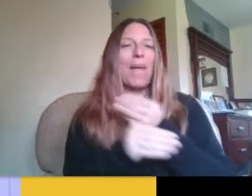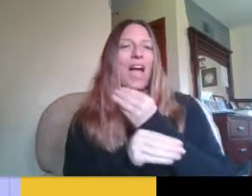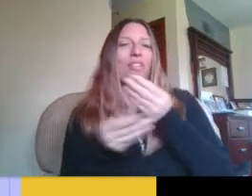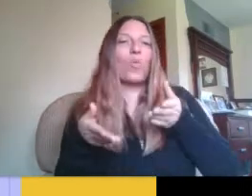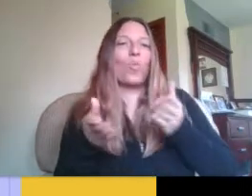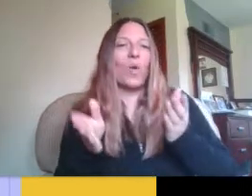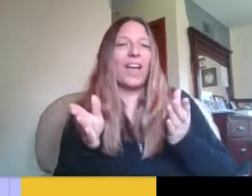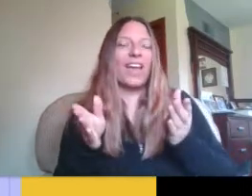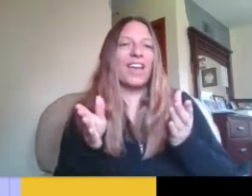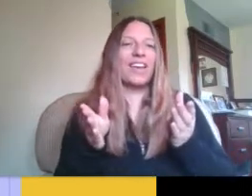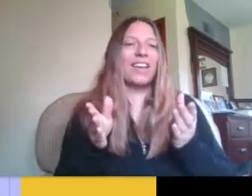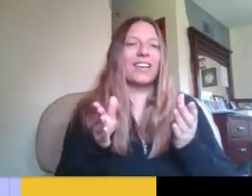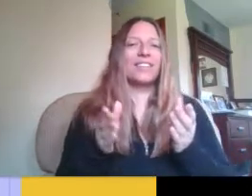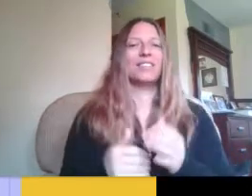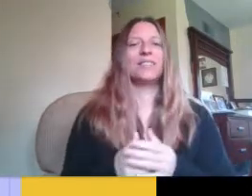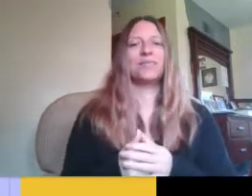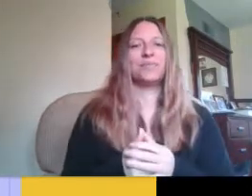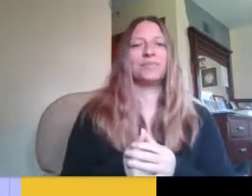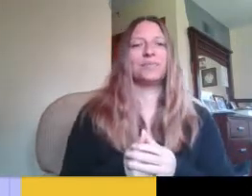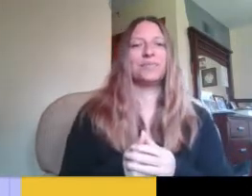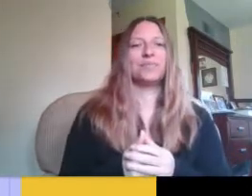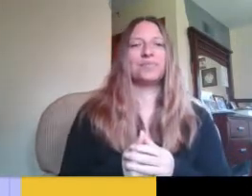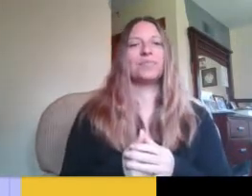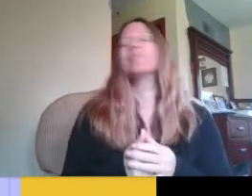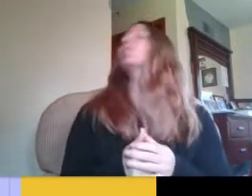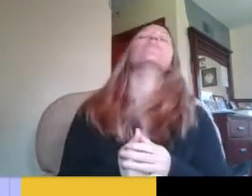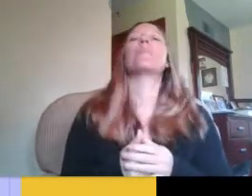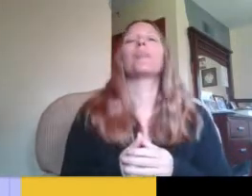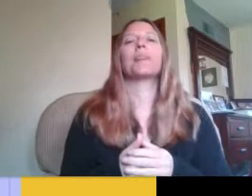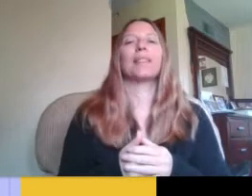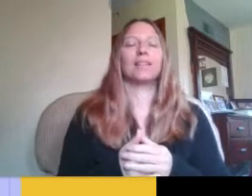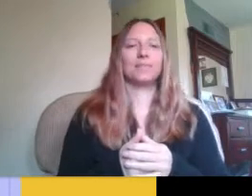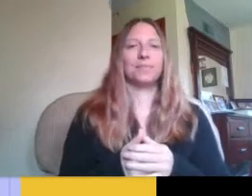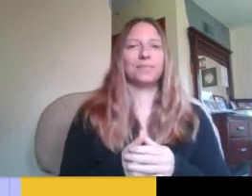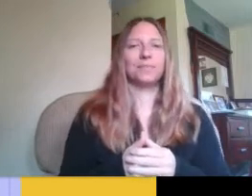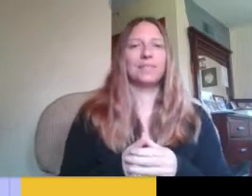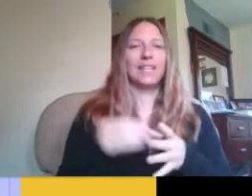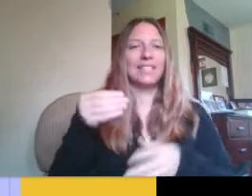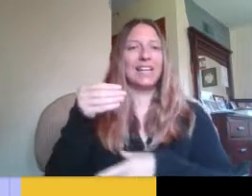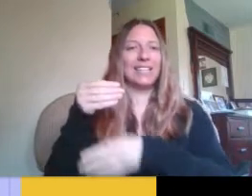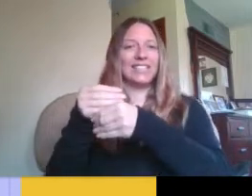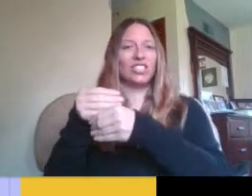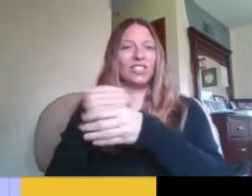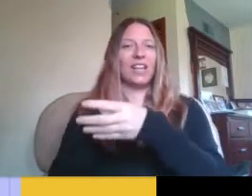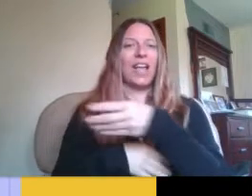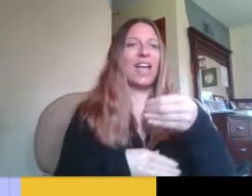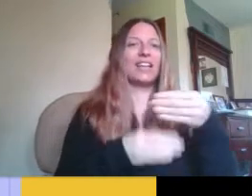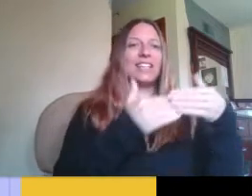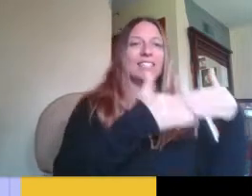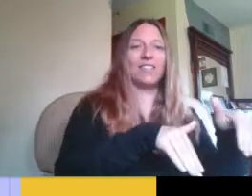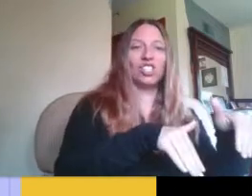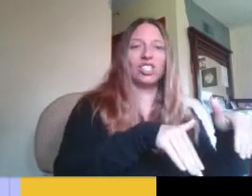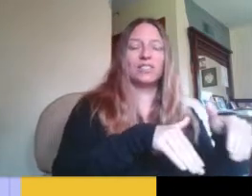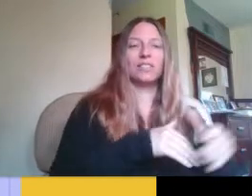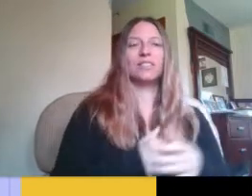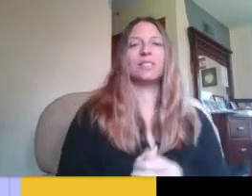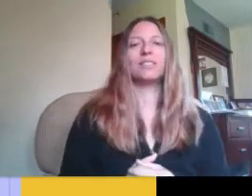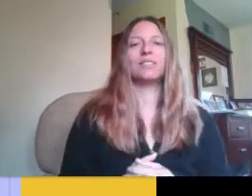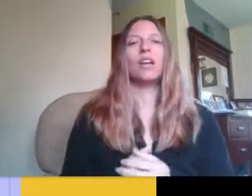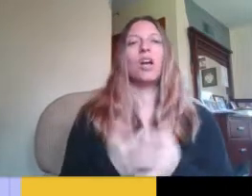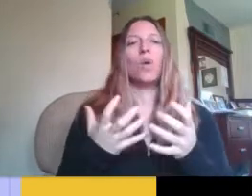to make the stacks all the same height. This way involves a clever combination of addition and division. We know that we want to end up with